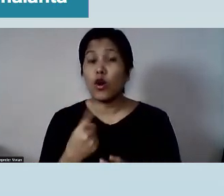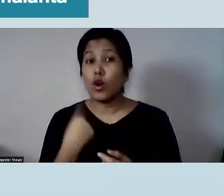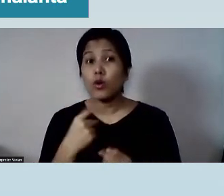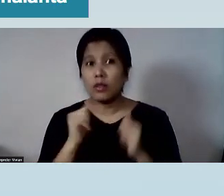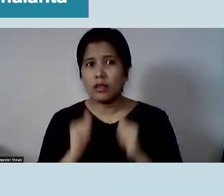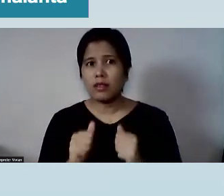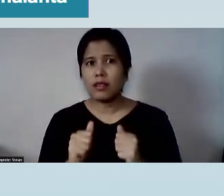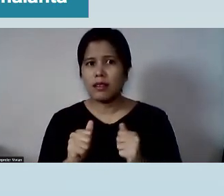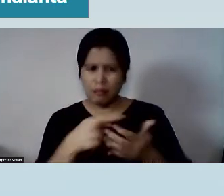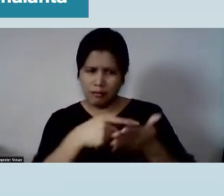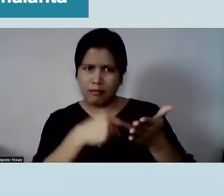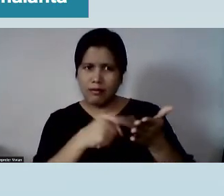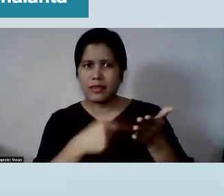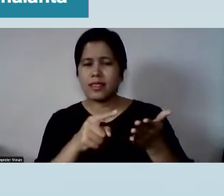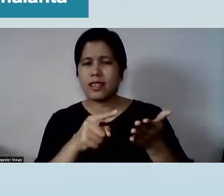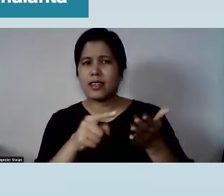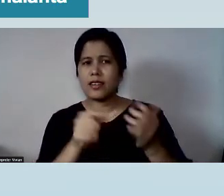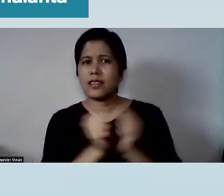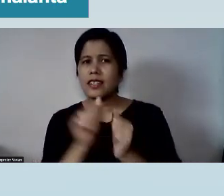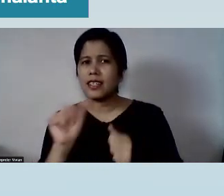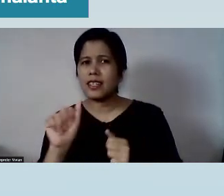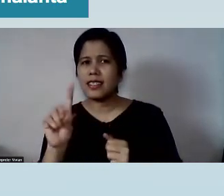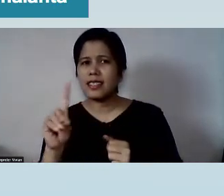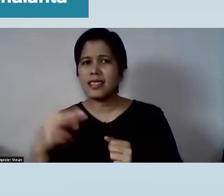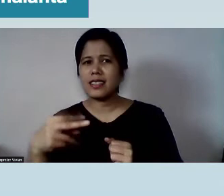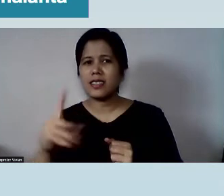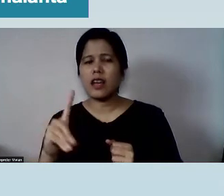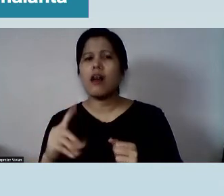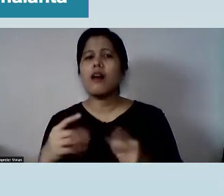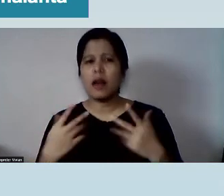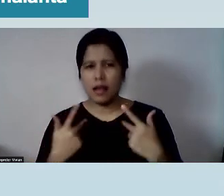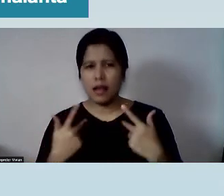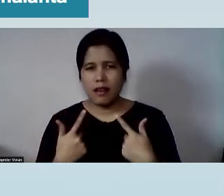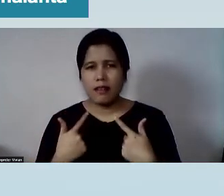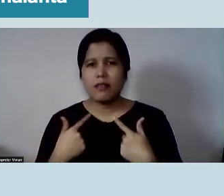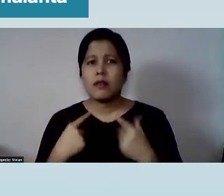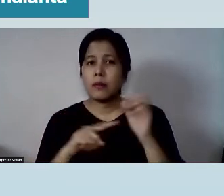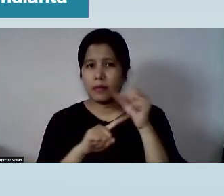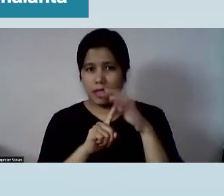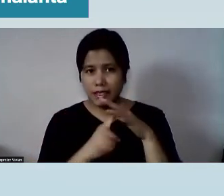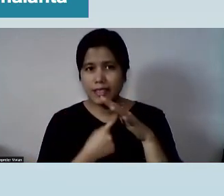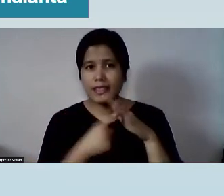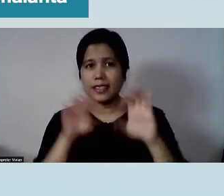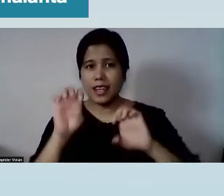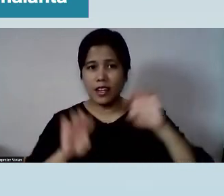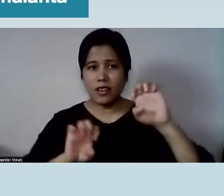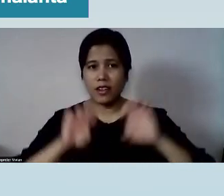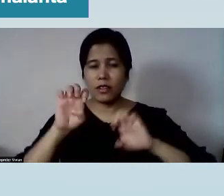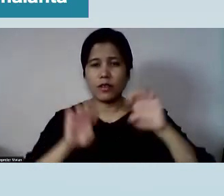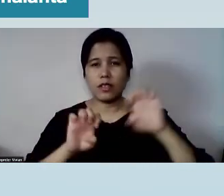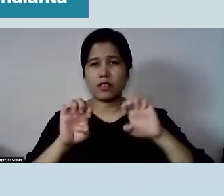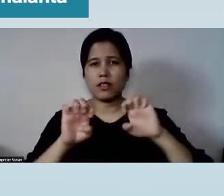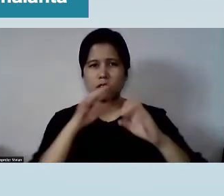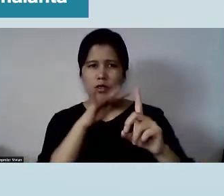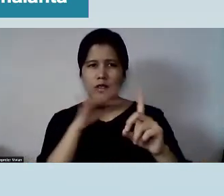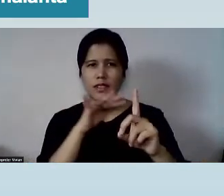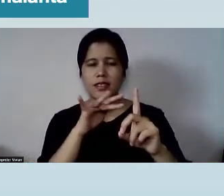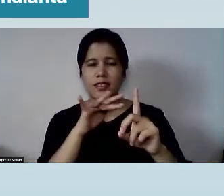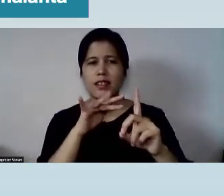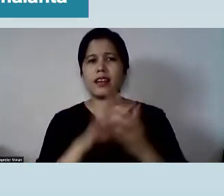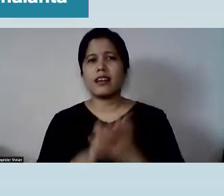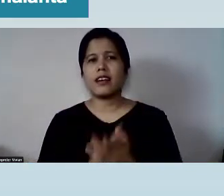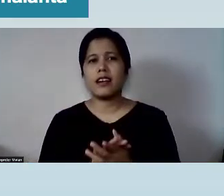with ADHD? It begins with an evaluation. And they are first generally noticed by a child's caregiver.